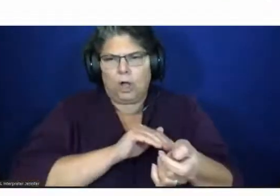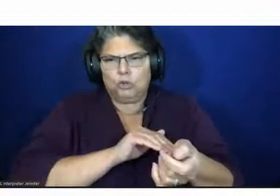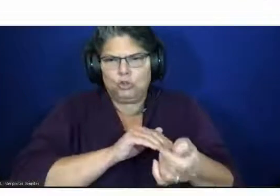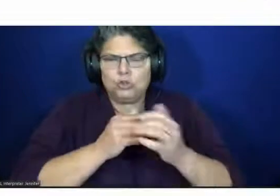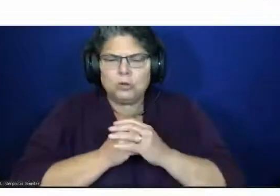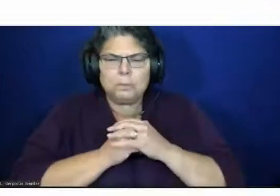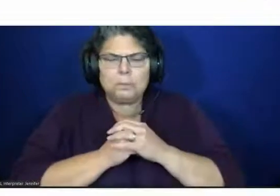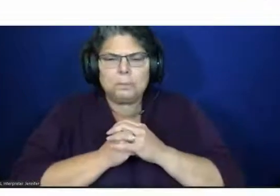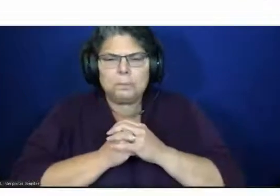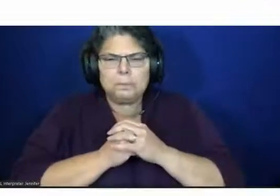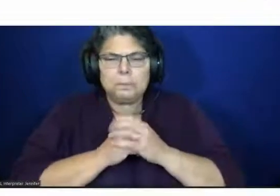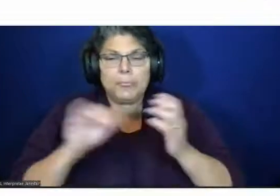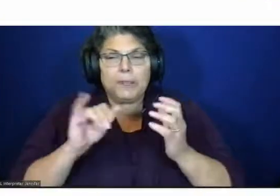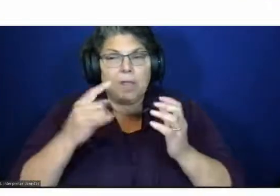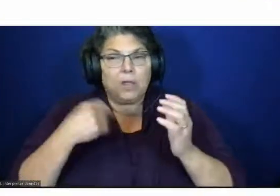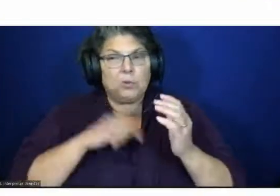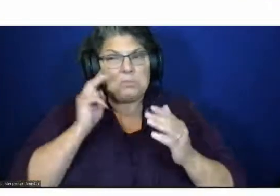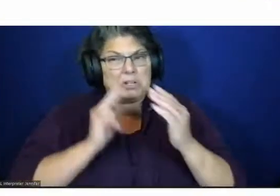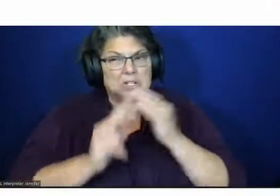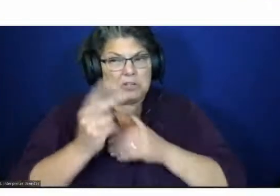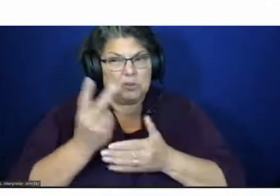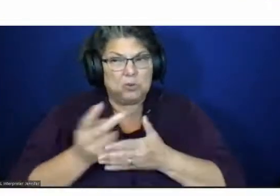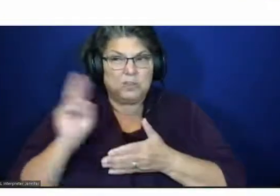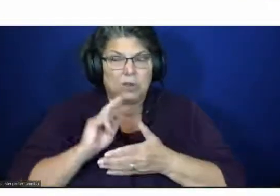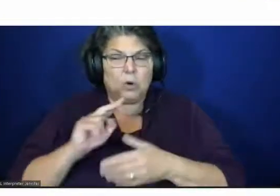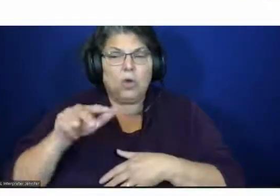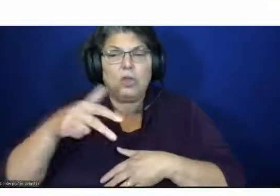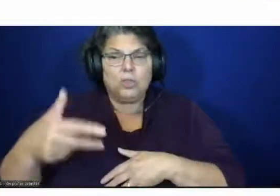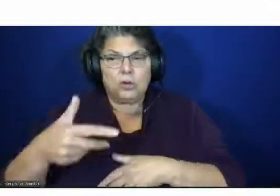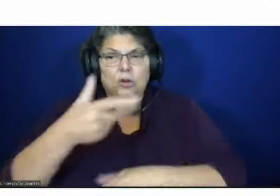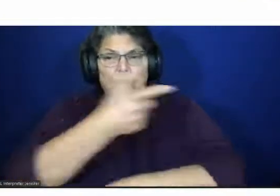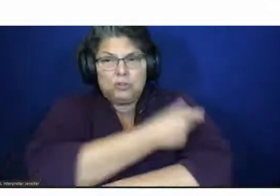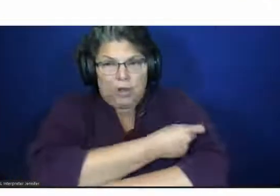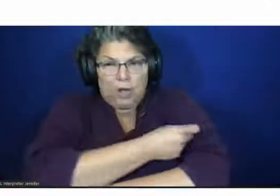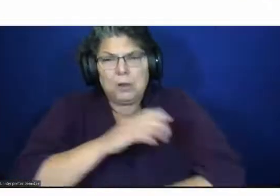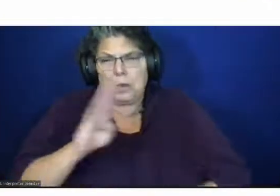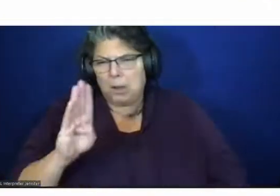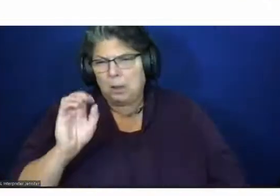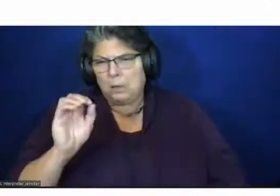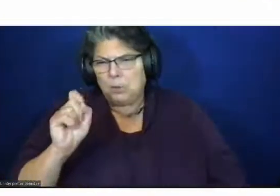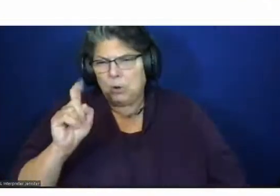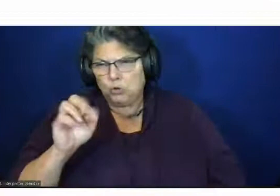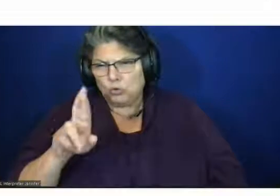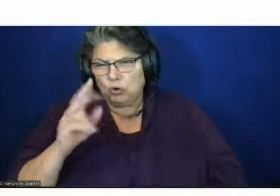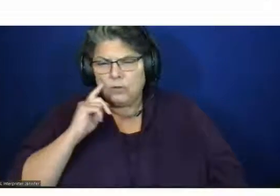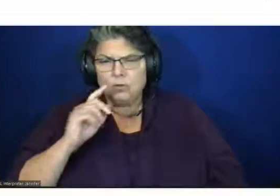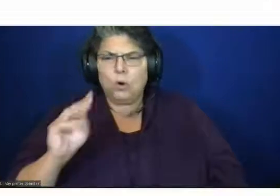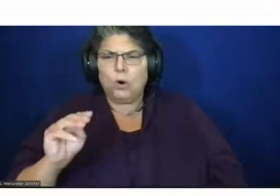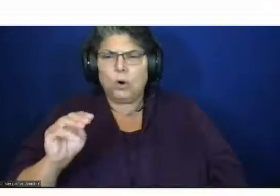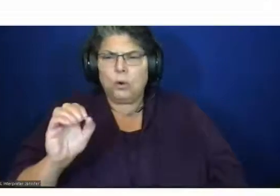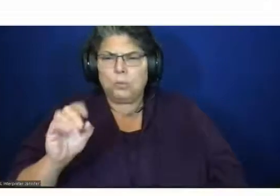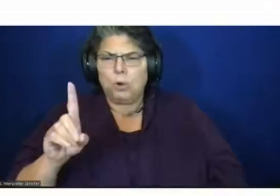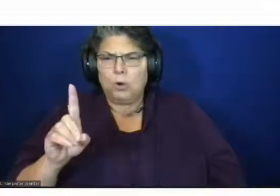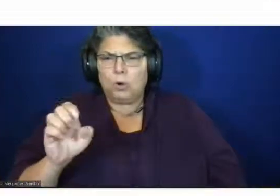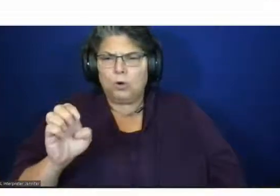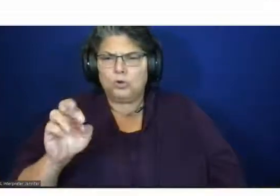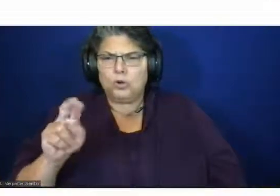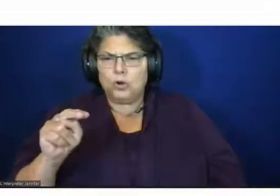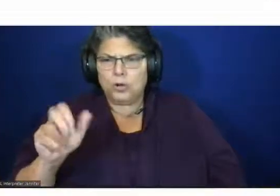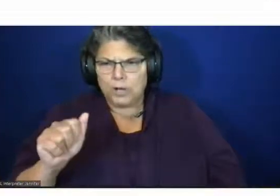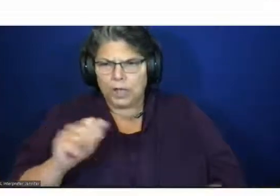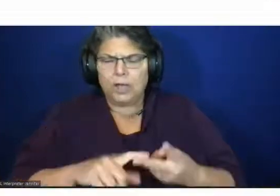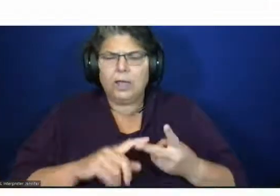As we predicted 2 weeks ago, third shots and boosters for Moderna and Johnson & Johnson were given emergency use authorization